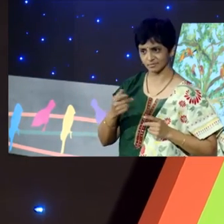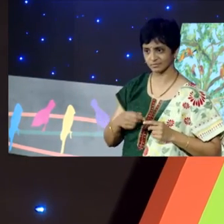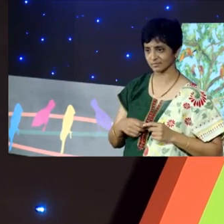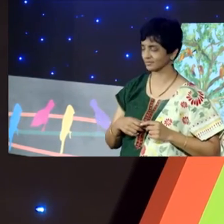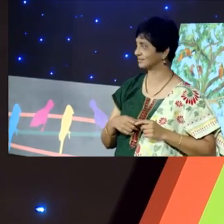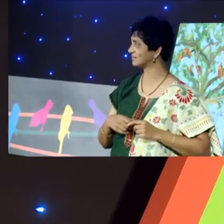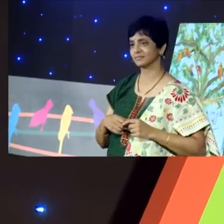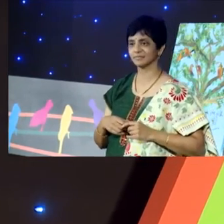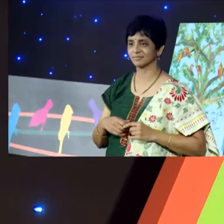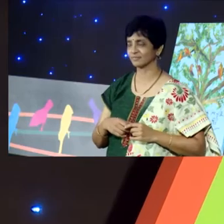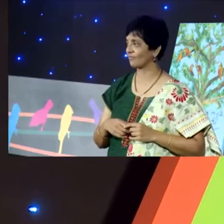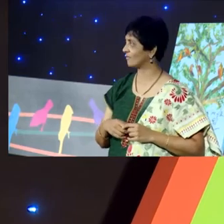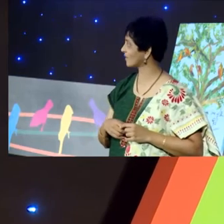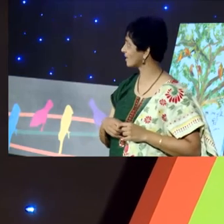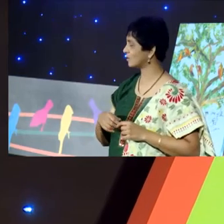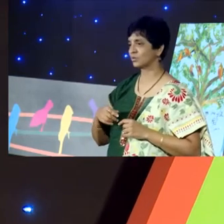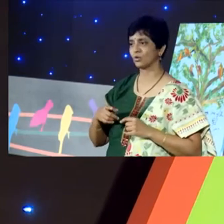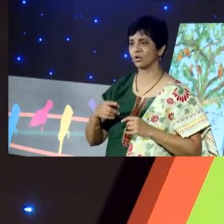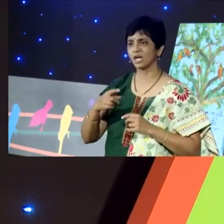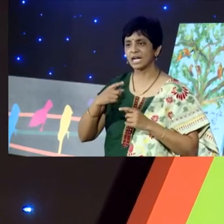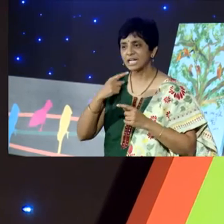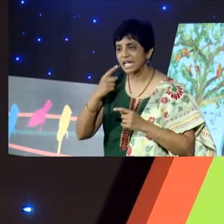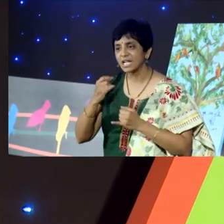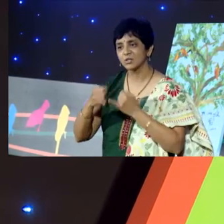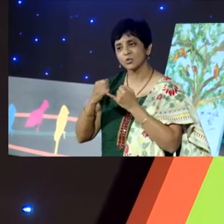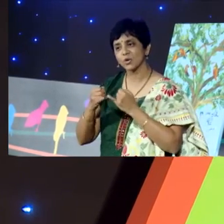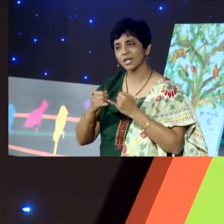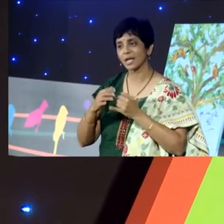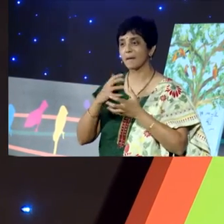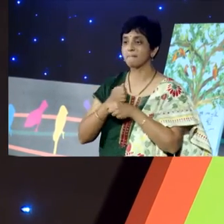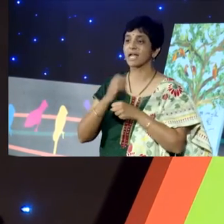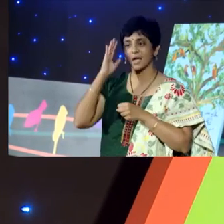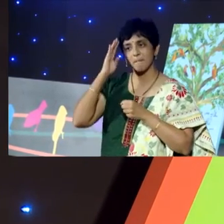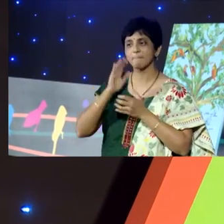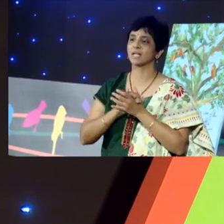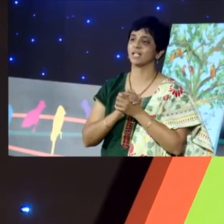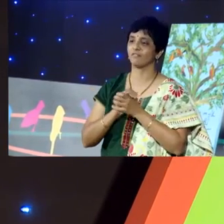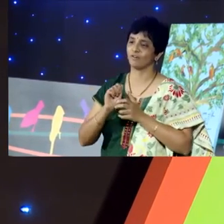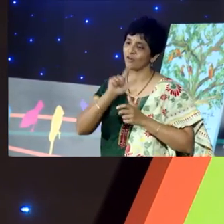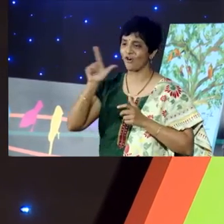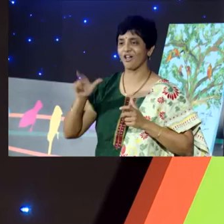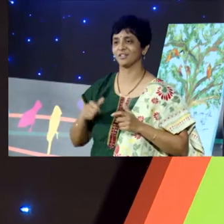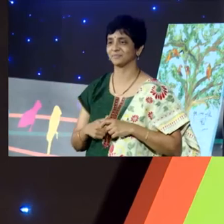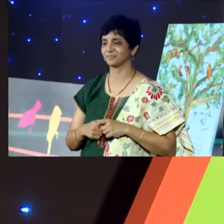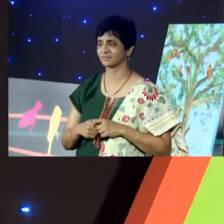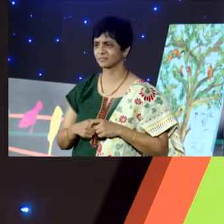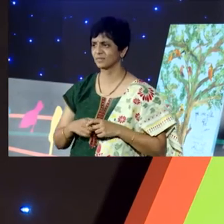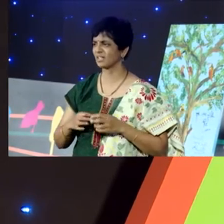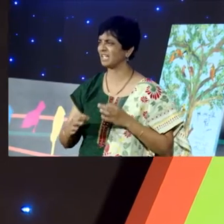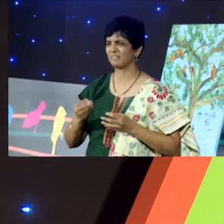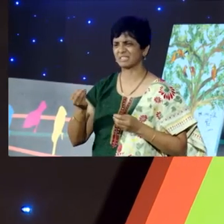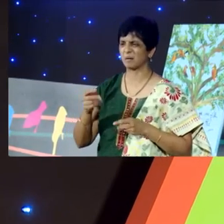them stories which they've never heard of before. Because they're your stories. You've lived them in your mind. When somebody's telling